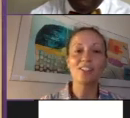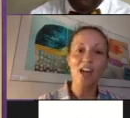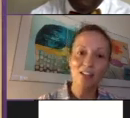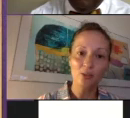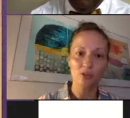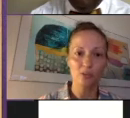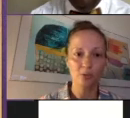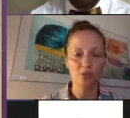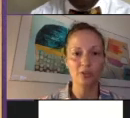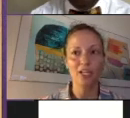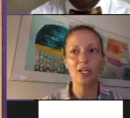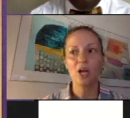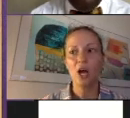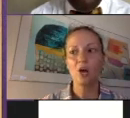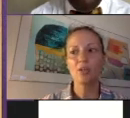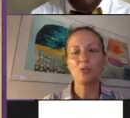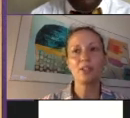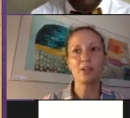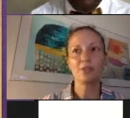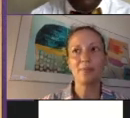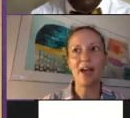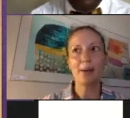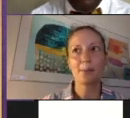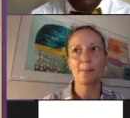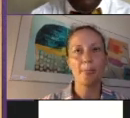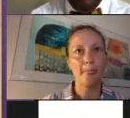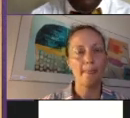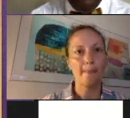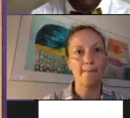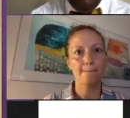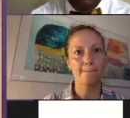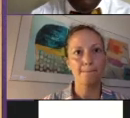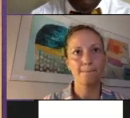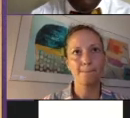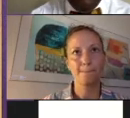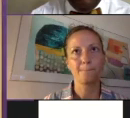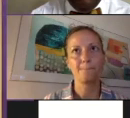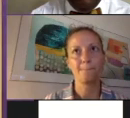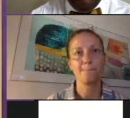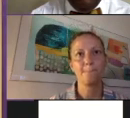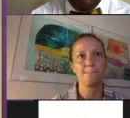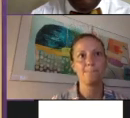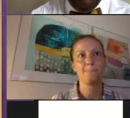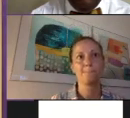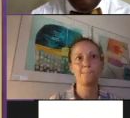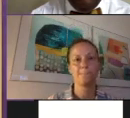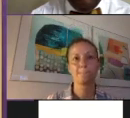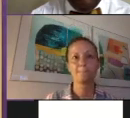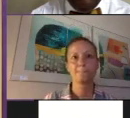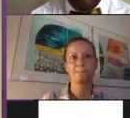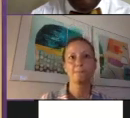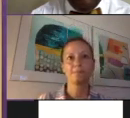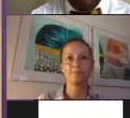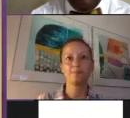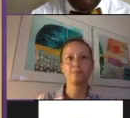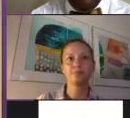alongside social and emotional learning, what do we learn from that? Yes, it's a great question. And Kate and